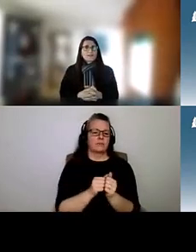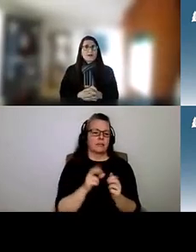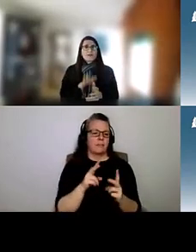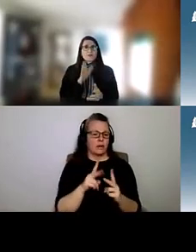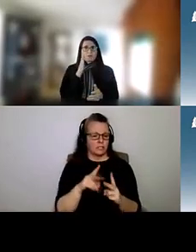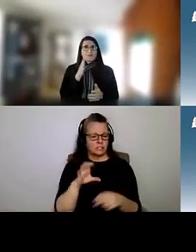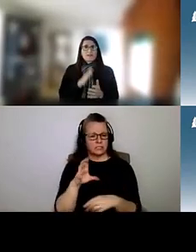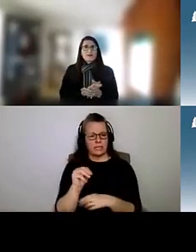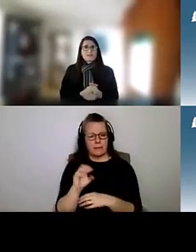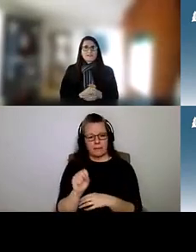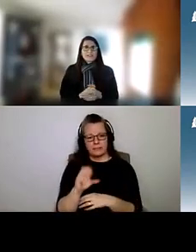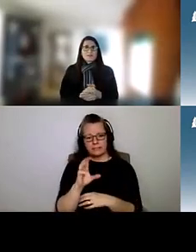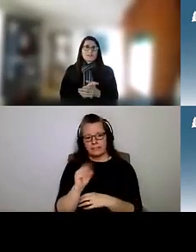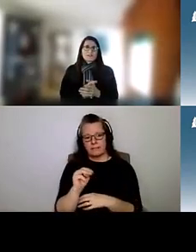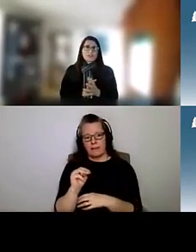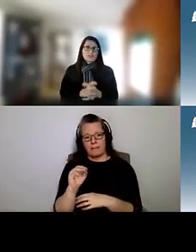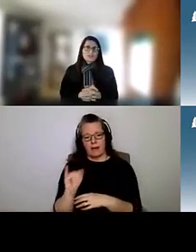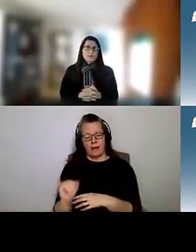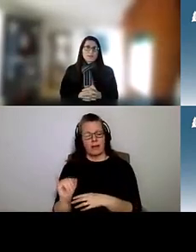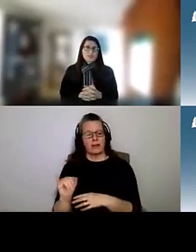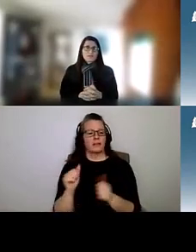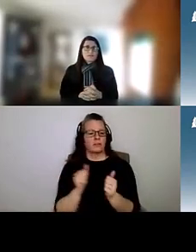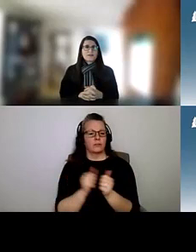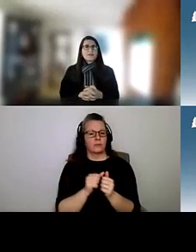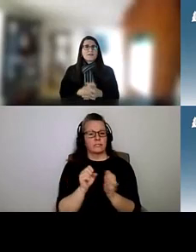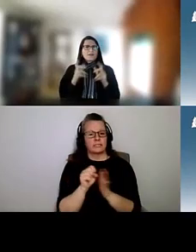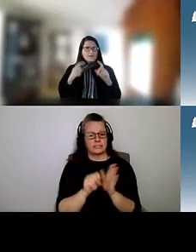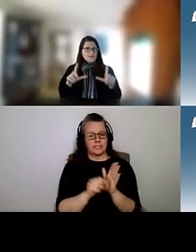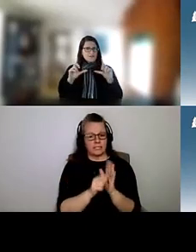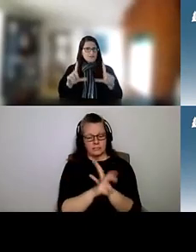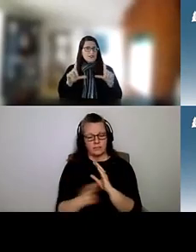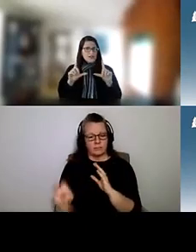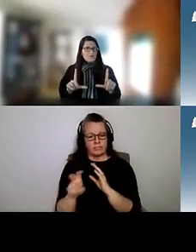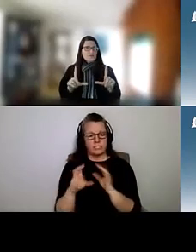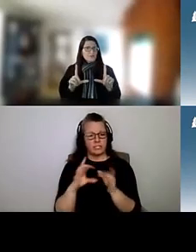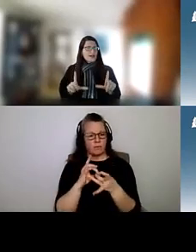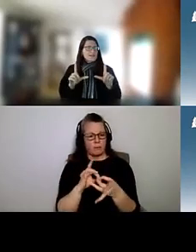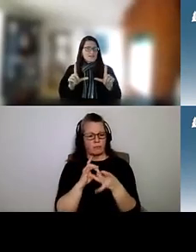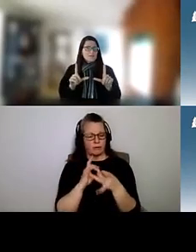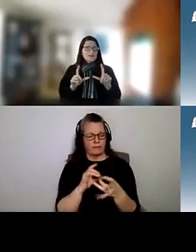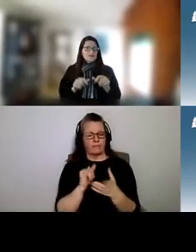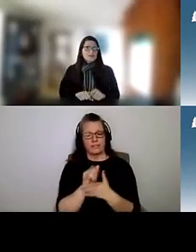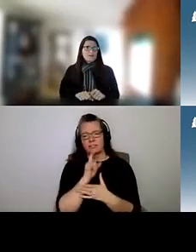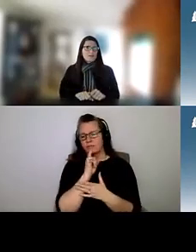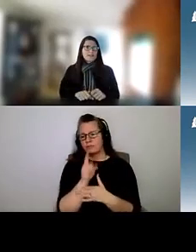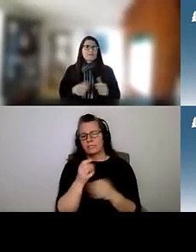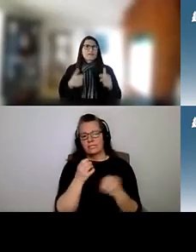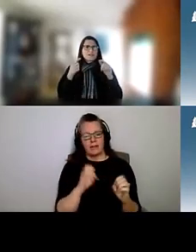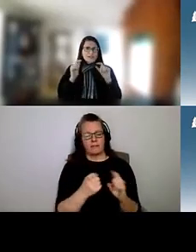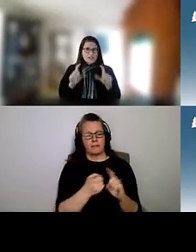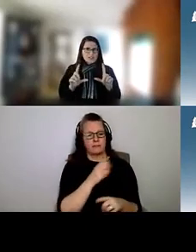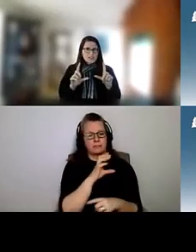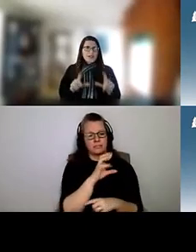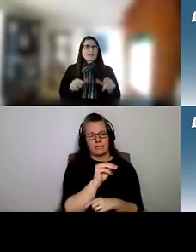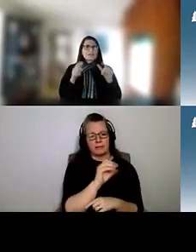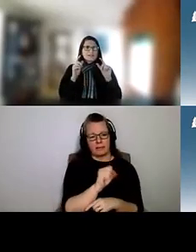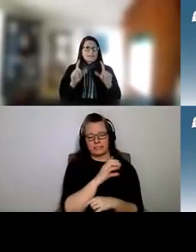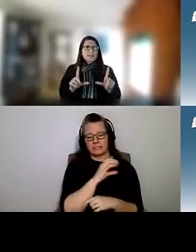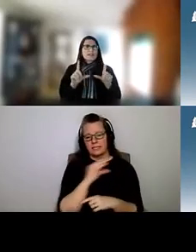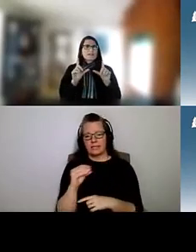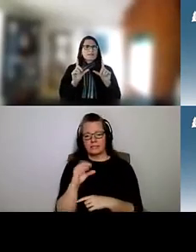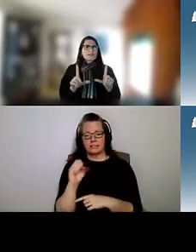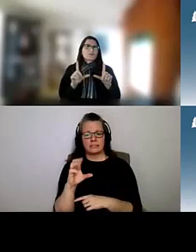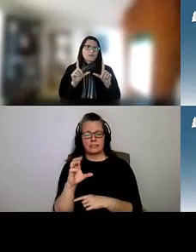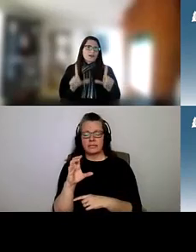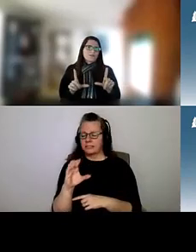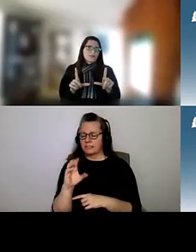CMS, CMMI through something called the State Transformation Collaborative. This is really an effort by CMS and CMMI to be engaging at a